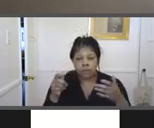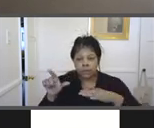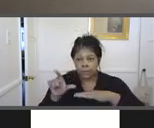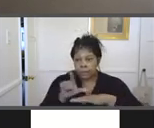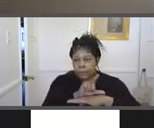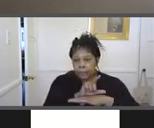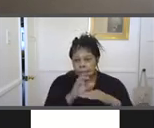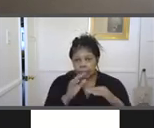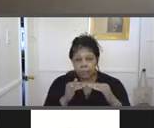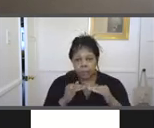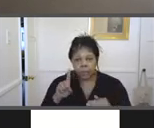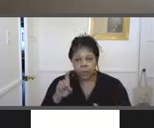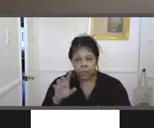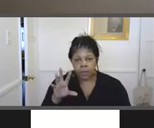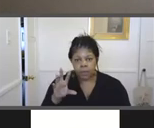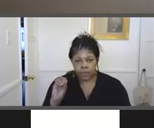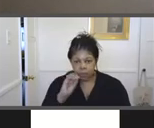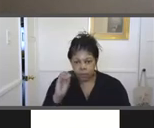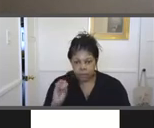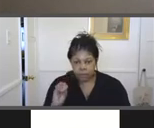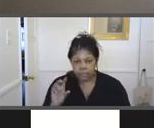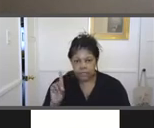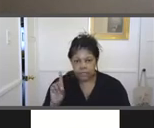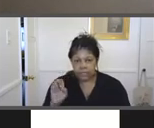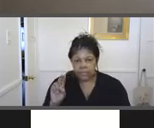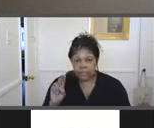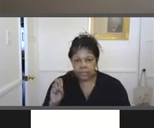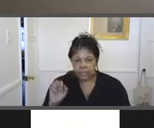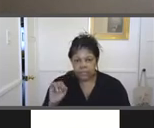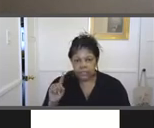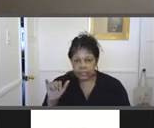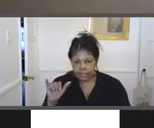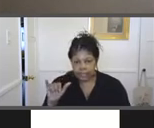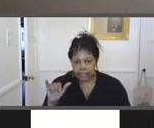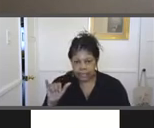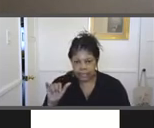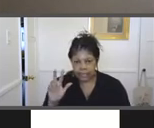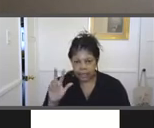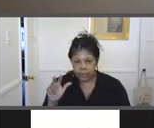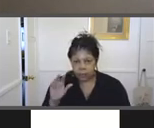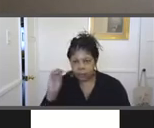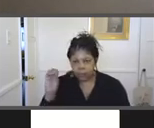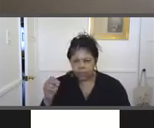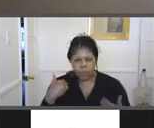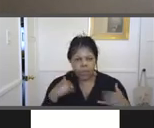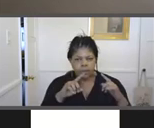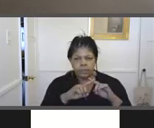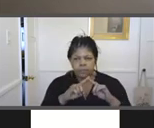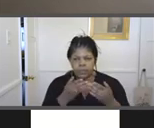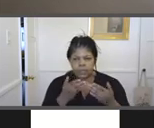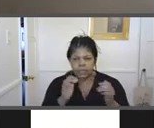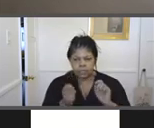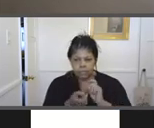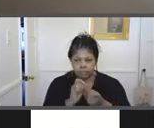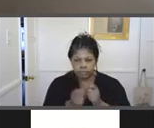150%. We want the density to be 33. There's all of these variables that you can go in and tweak. And then the